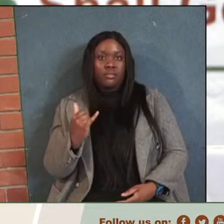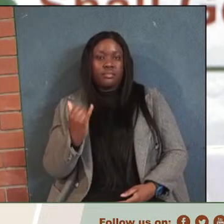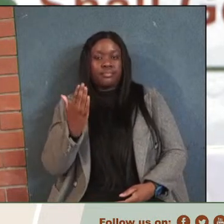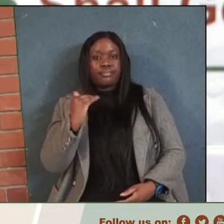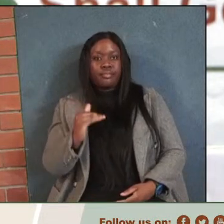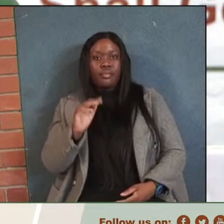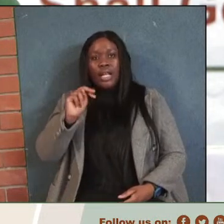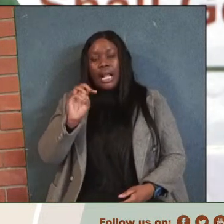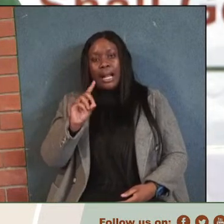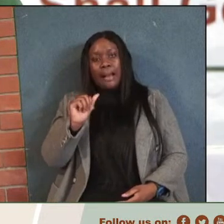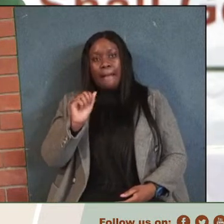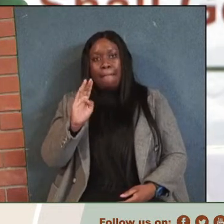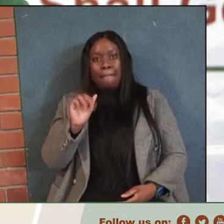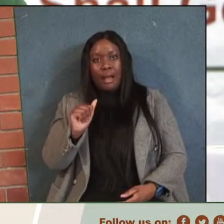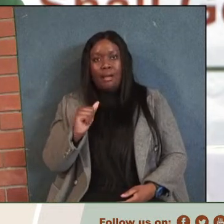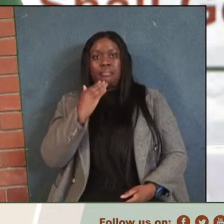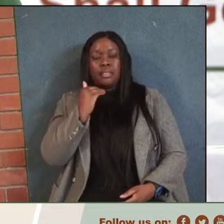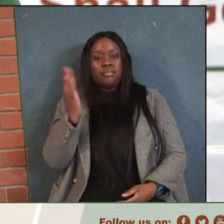speech. Thank you.